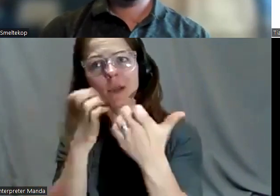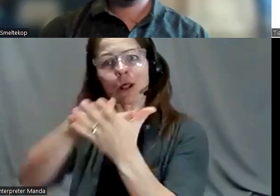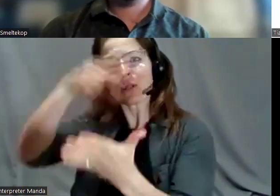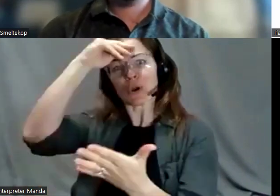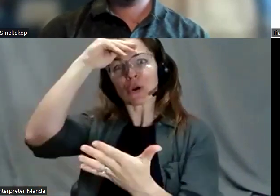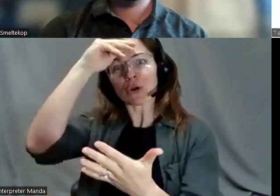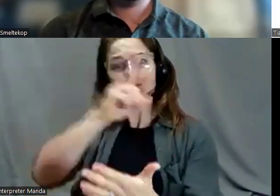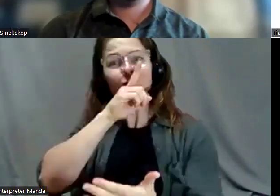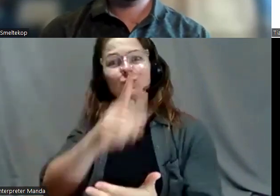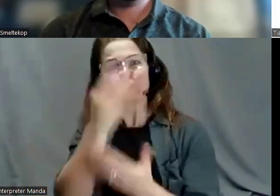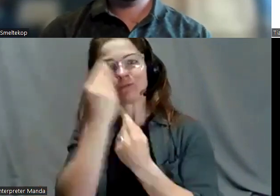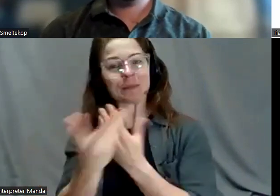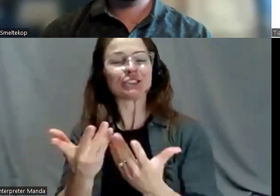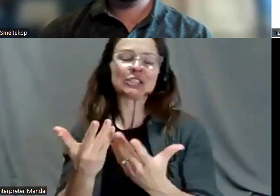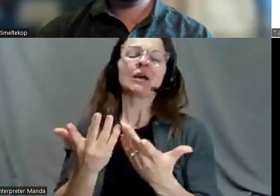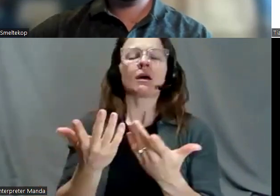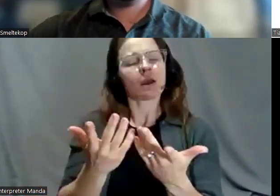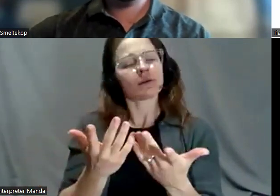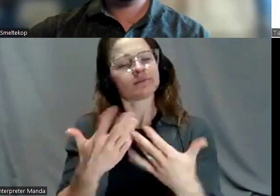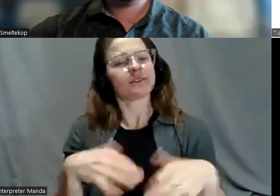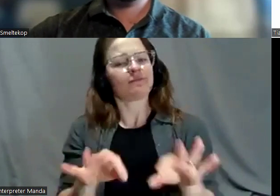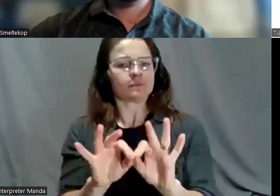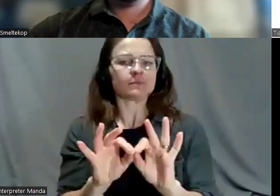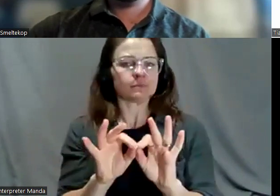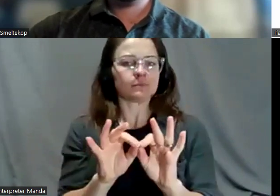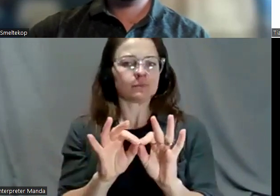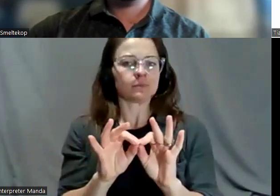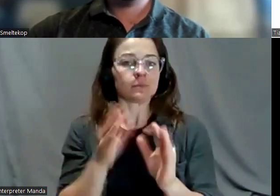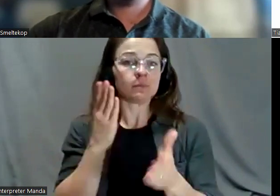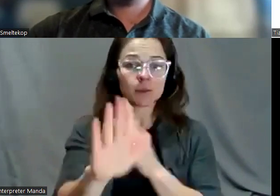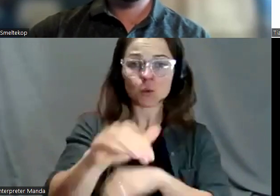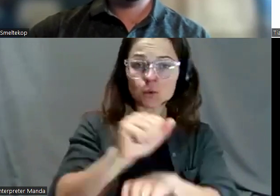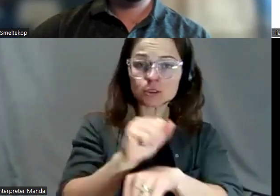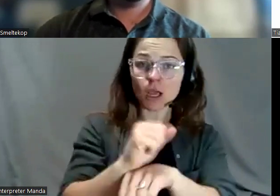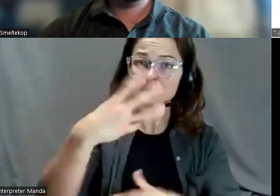information is crucial, and it could be crucial in your job as well.